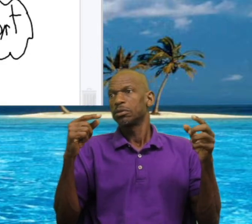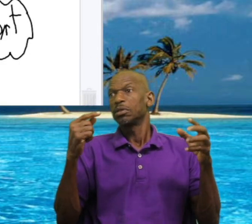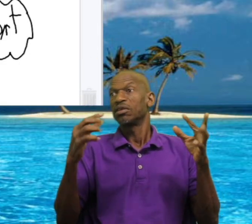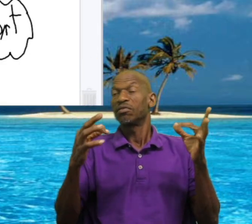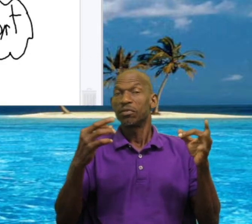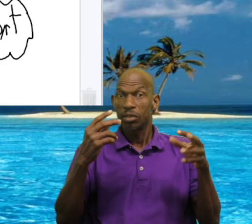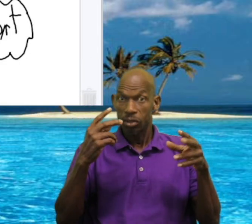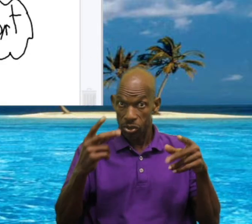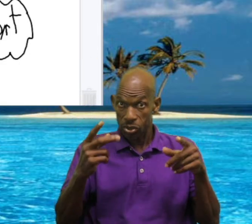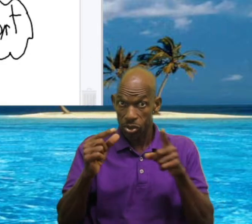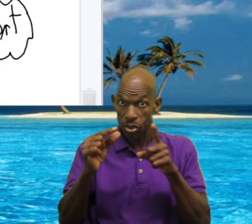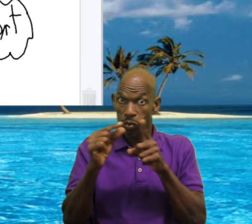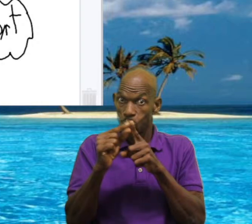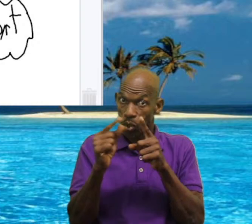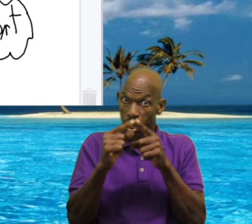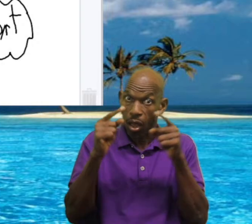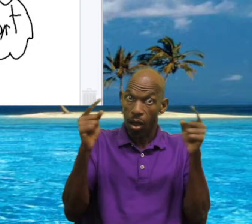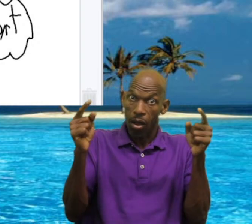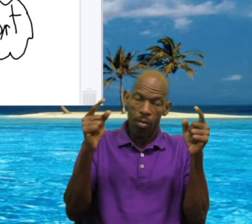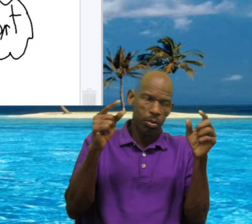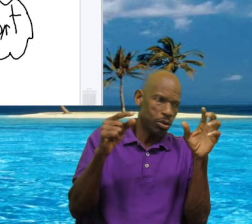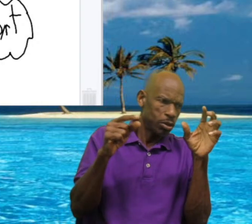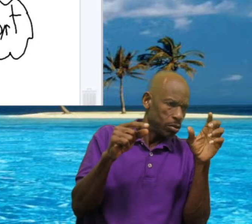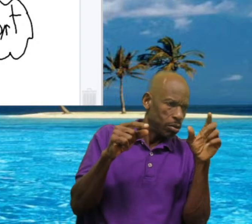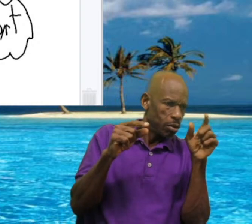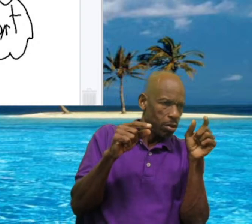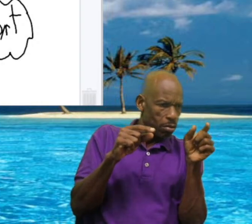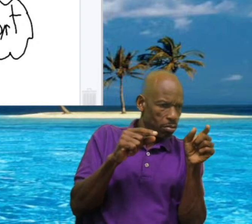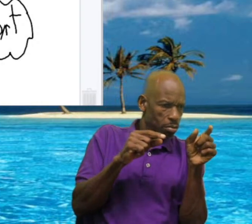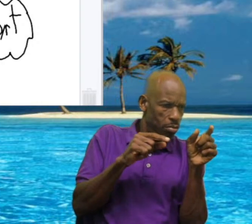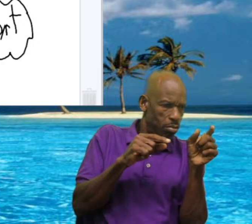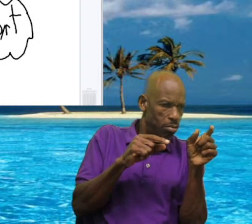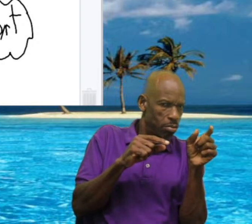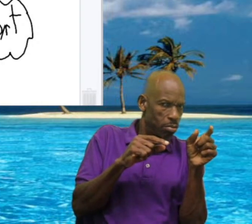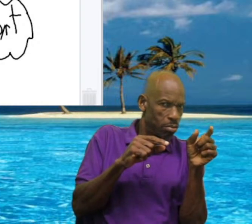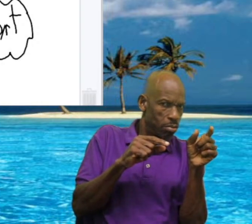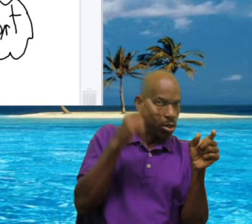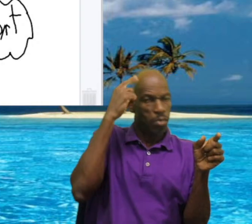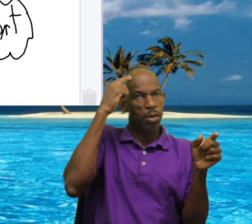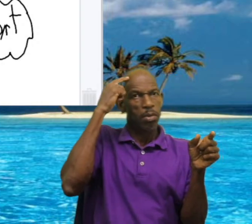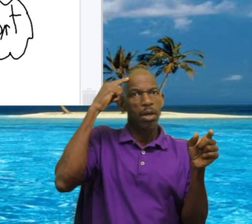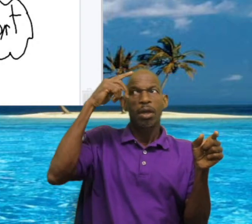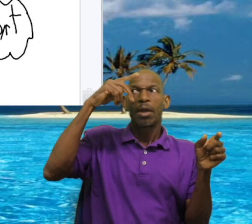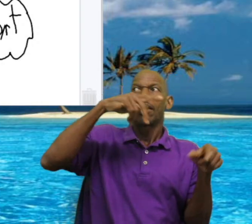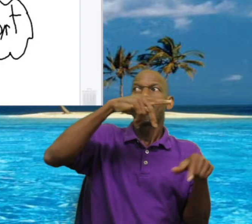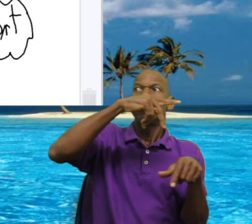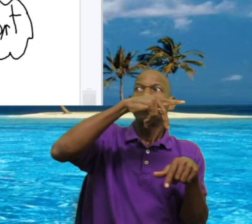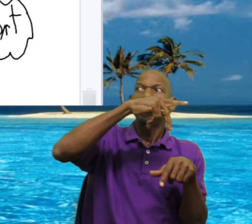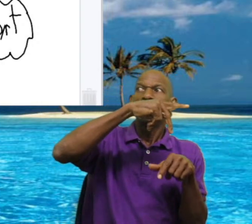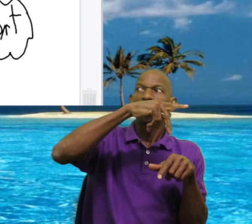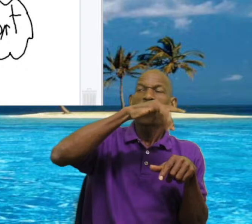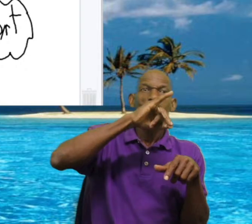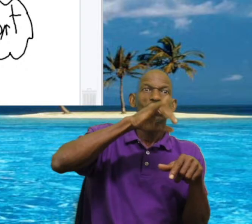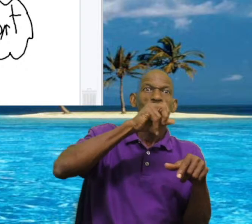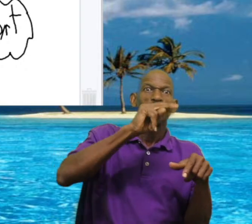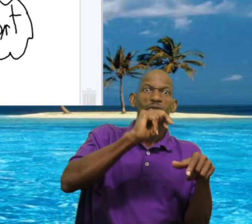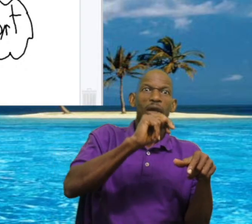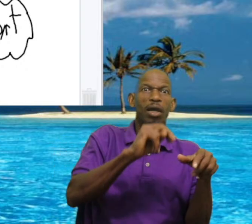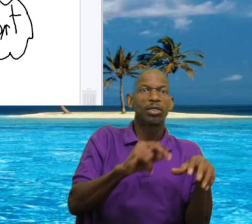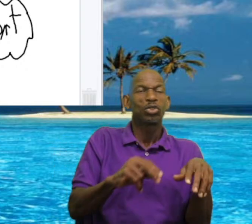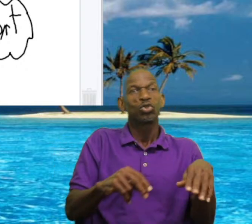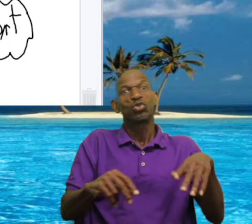sentences, see if you can find the opposite ideas. Like we have the opposite cold and hot. See if you